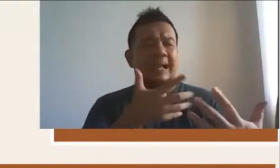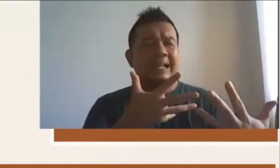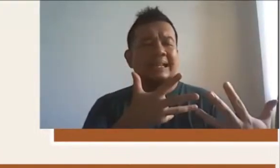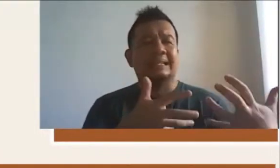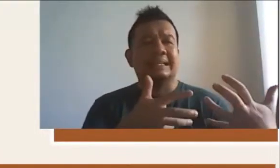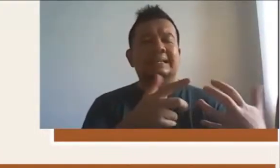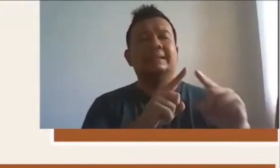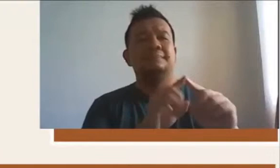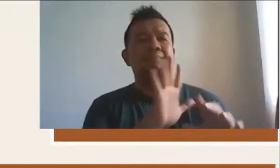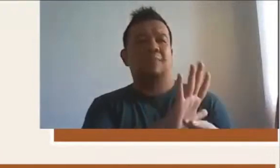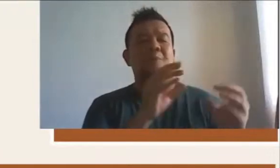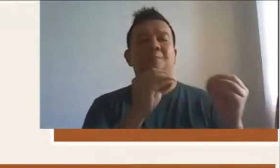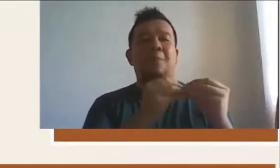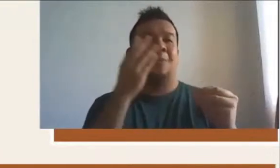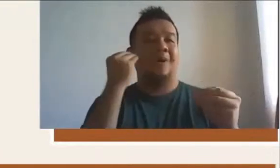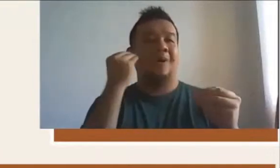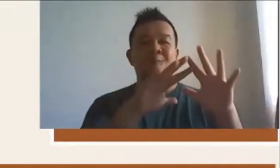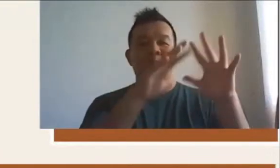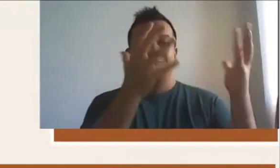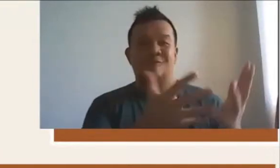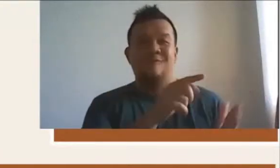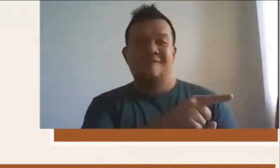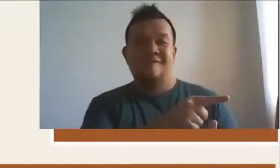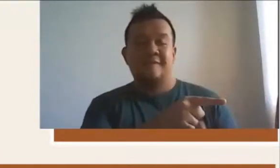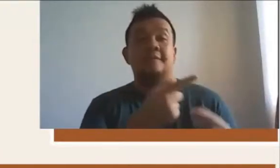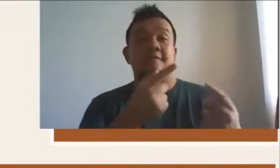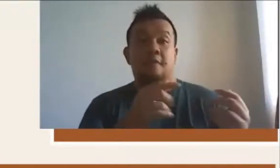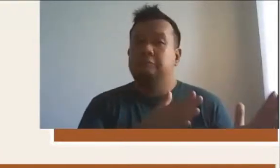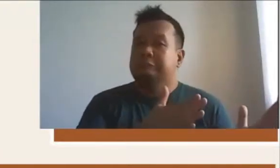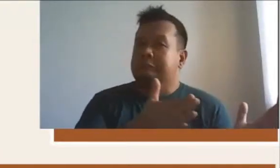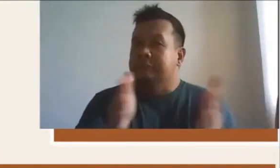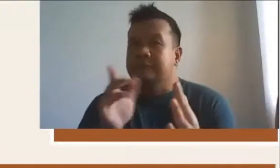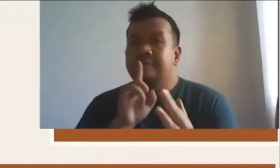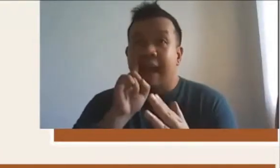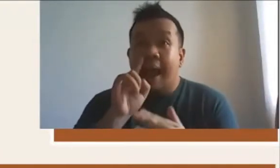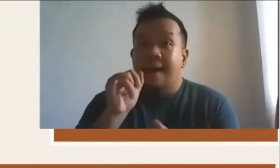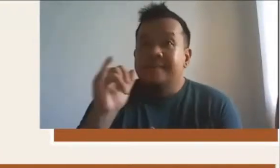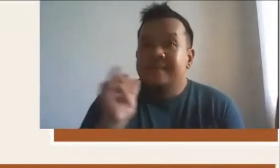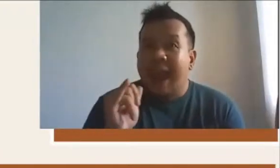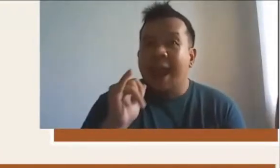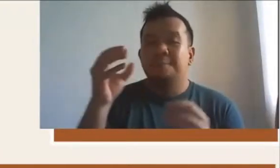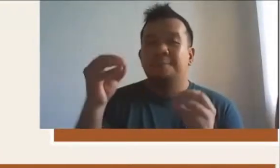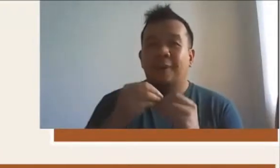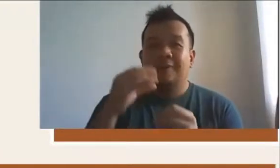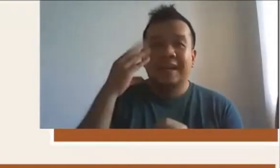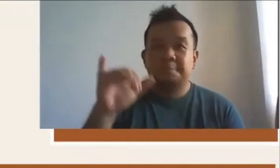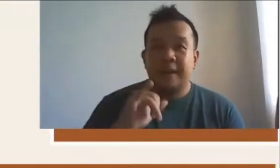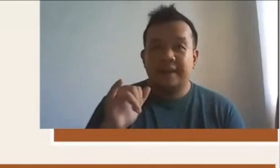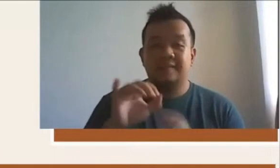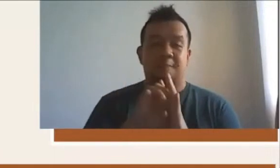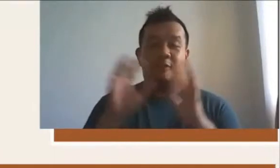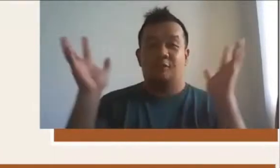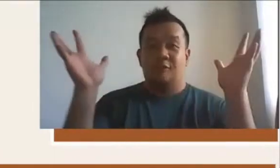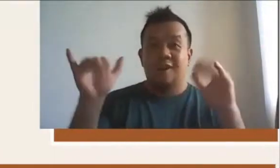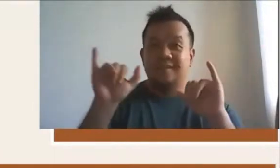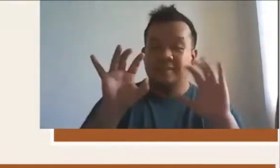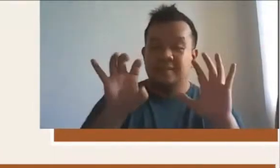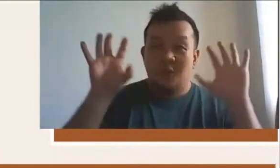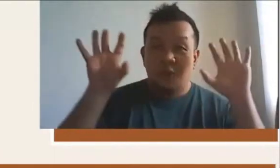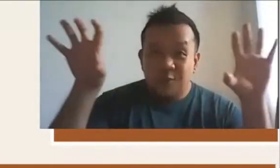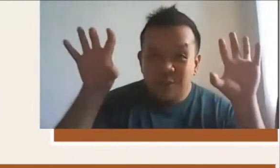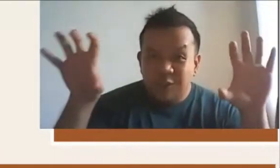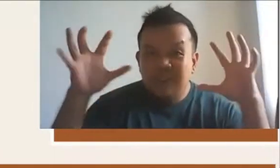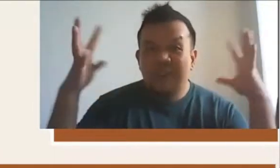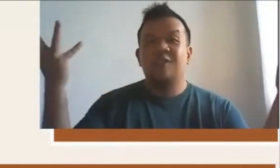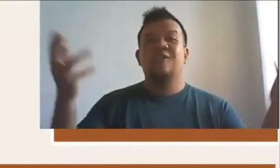deaf. So pagka deaf to deaf yan, when we talk to each other, gusto namin pag-usapan yung mga mumo, ano yung